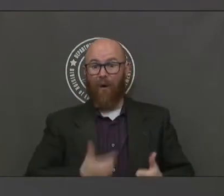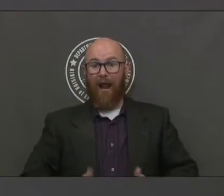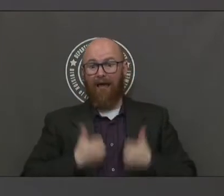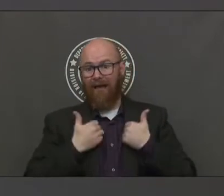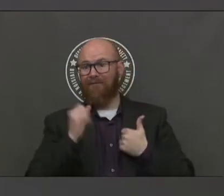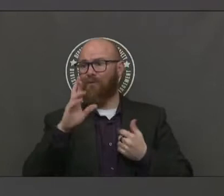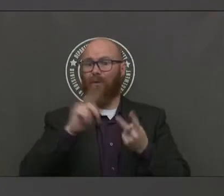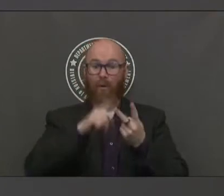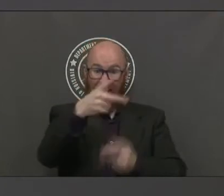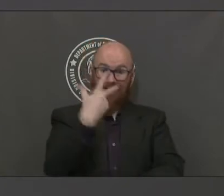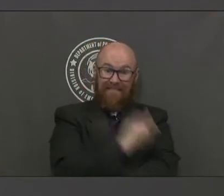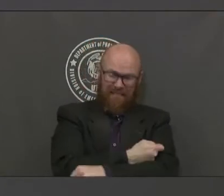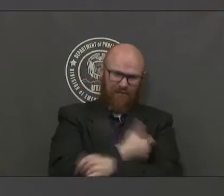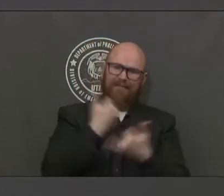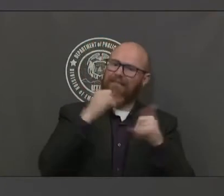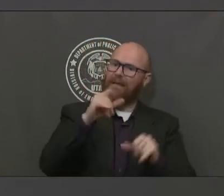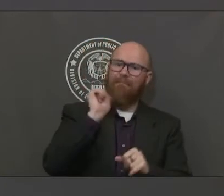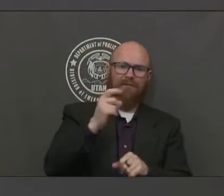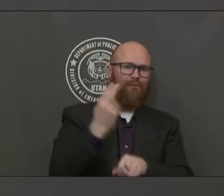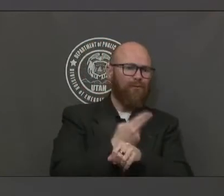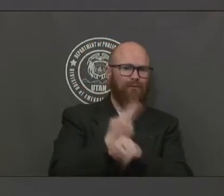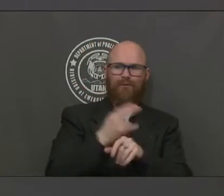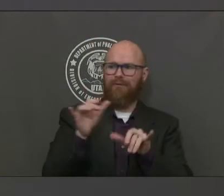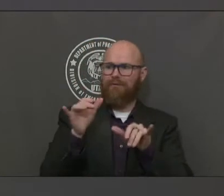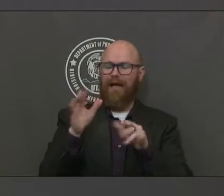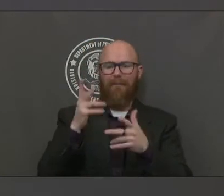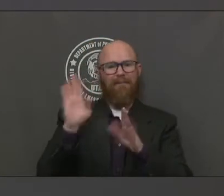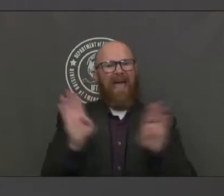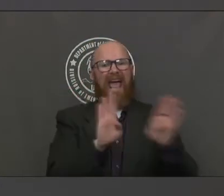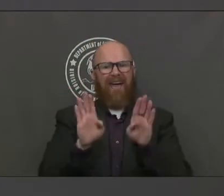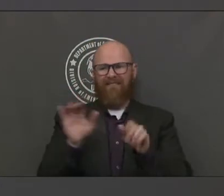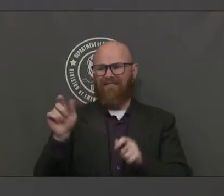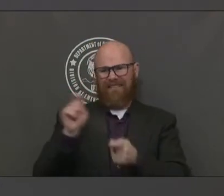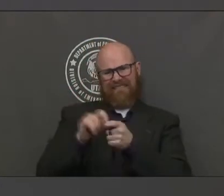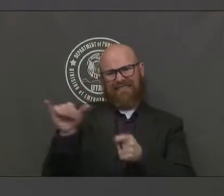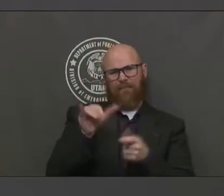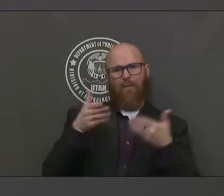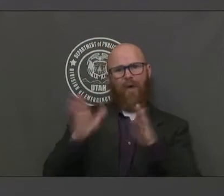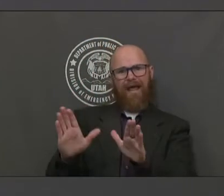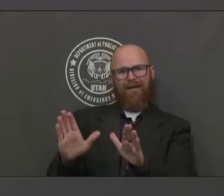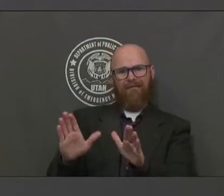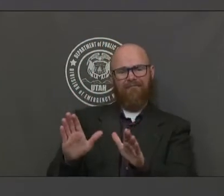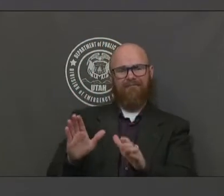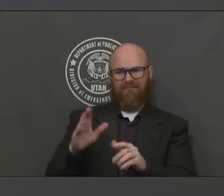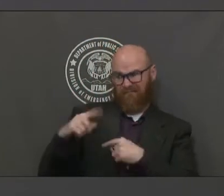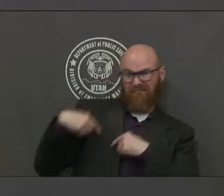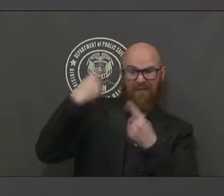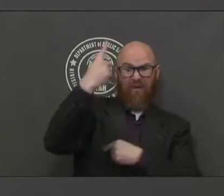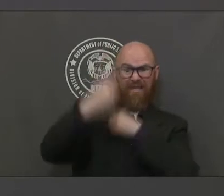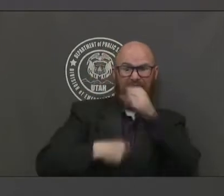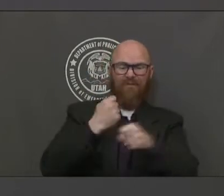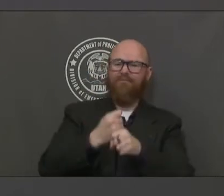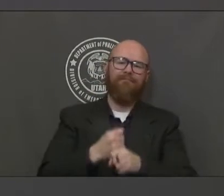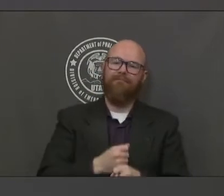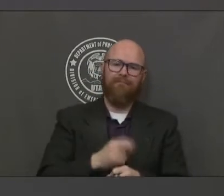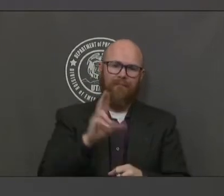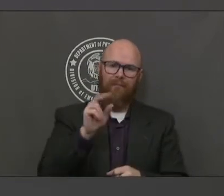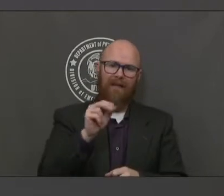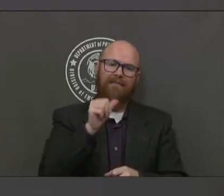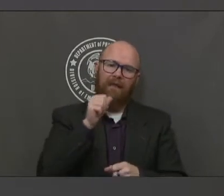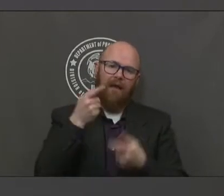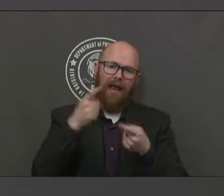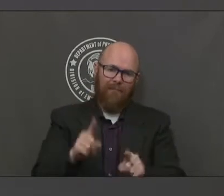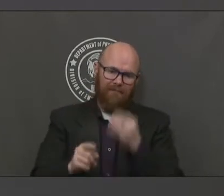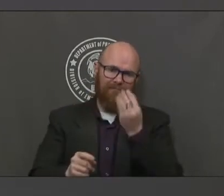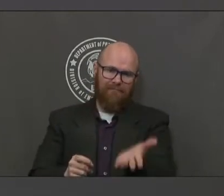get your vaccine, you're going to have to keep doing the exact same things that we've been doing for a year, because that's, first of all, it's not going to happen. It's